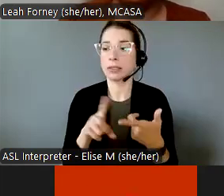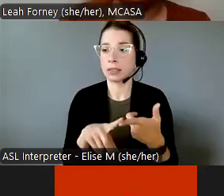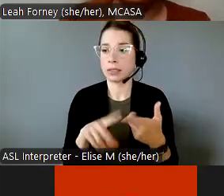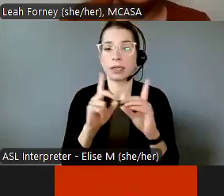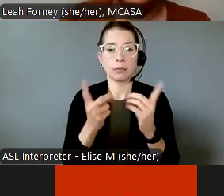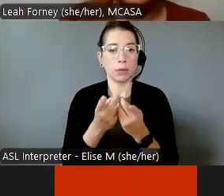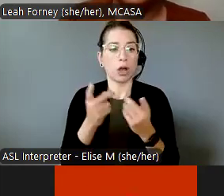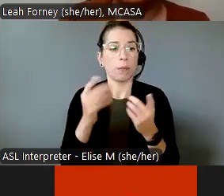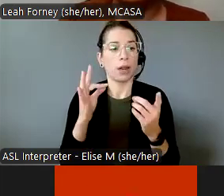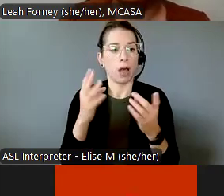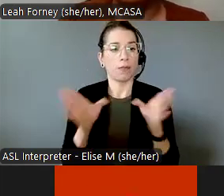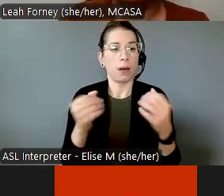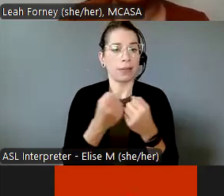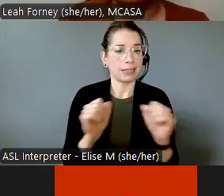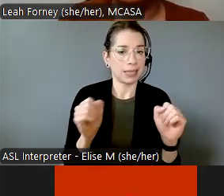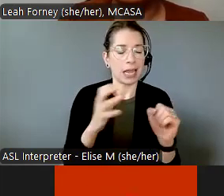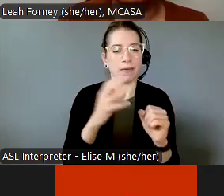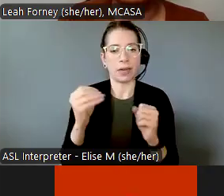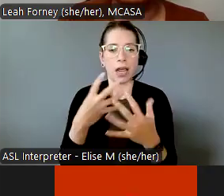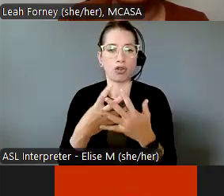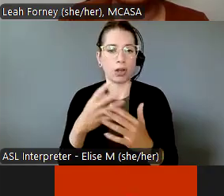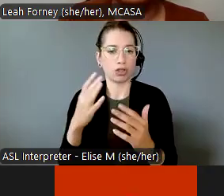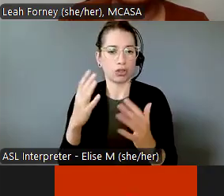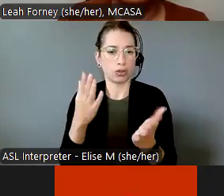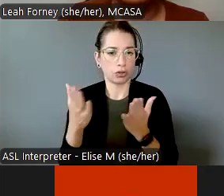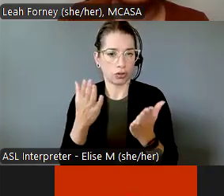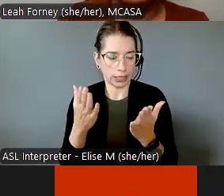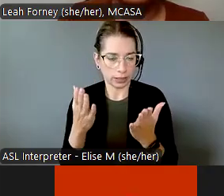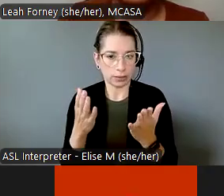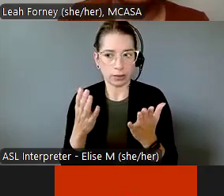Department of Public Safety and Correctional Services,